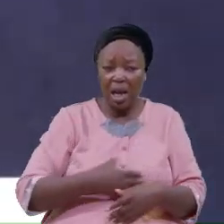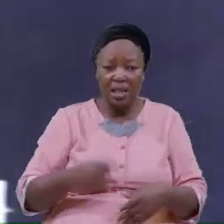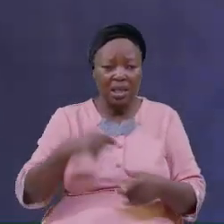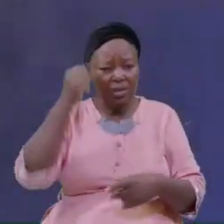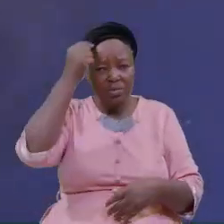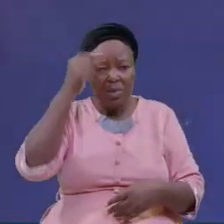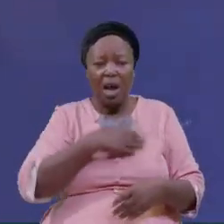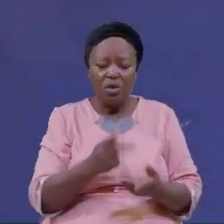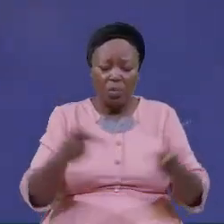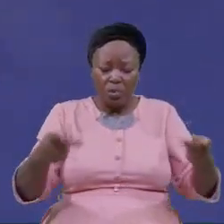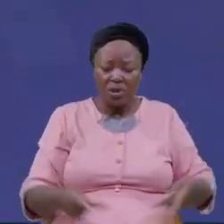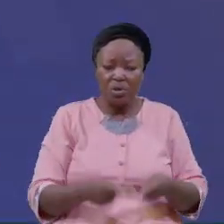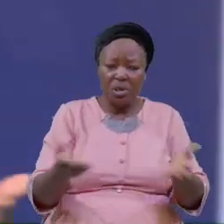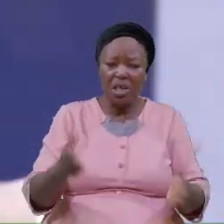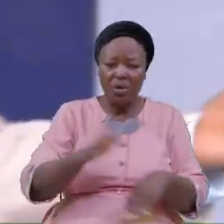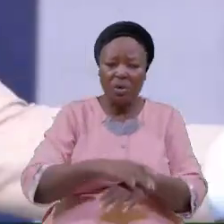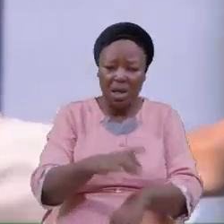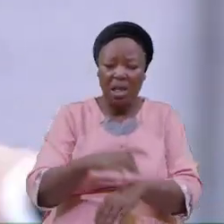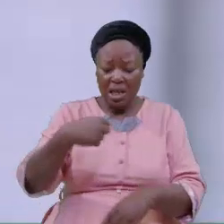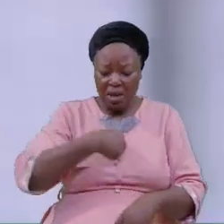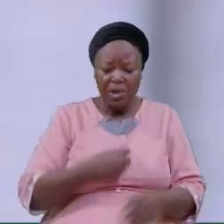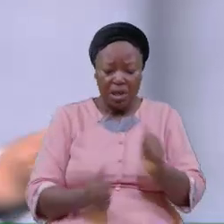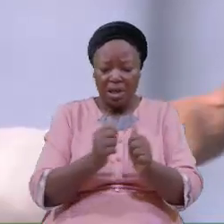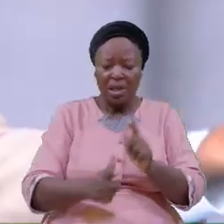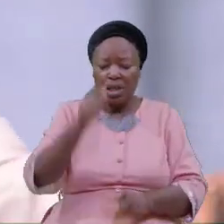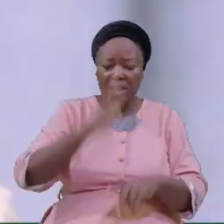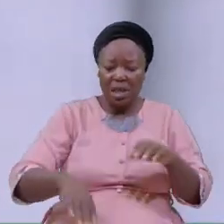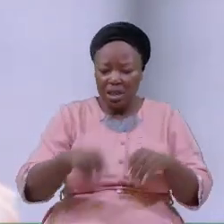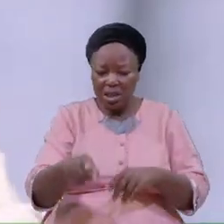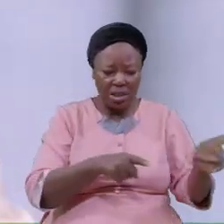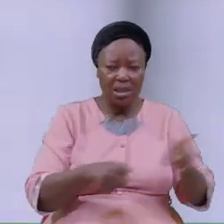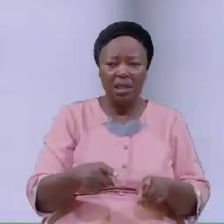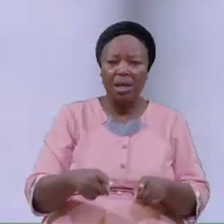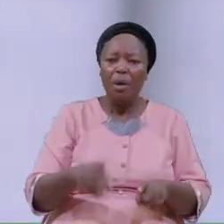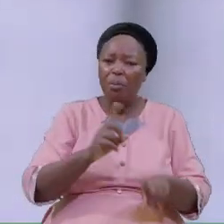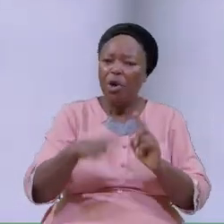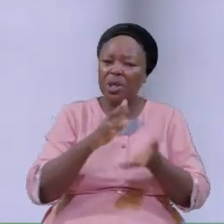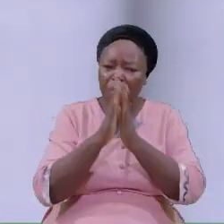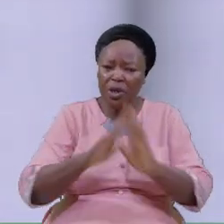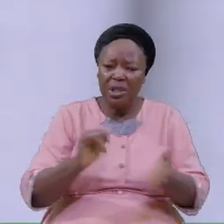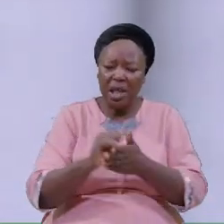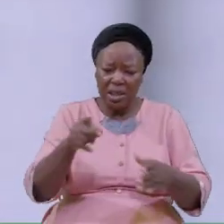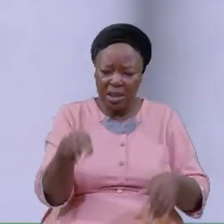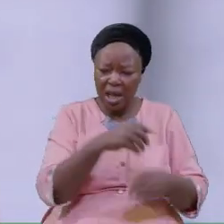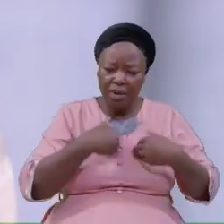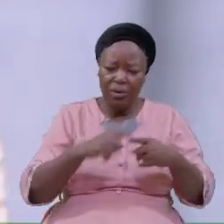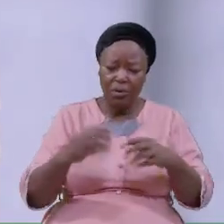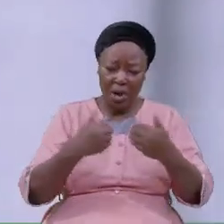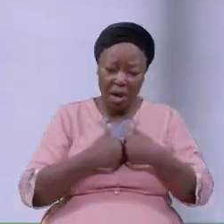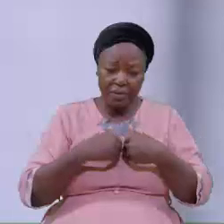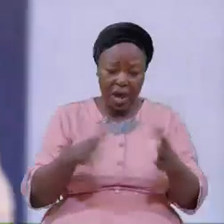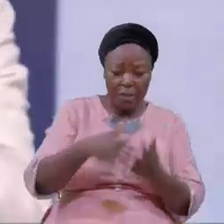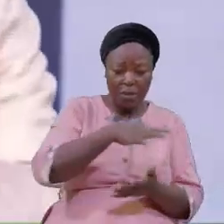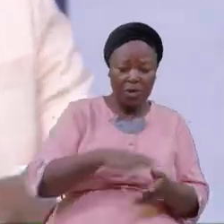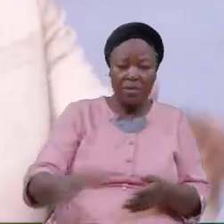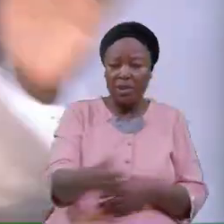everyone. But the peace they ought to have among themselves, they were so self-centered. They